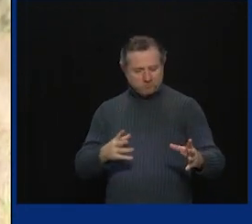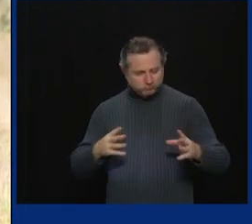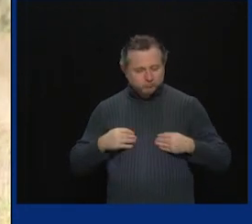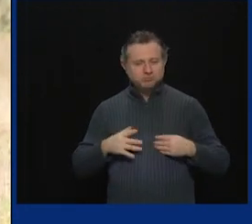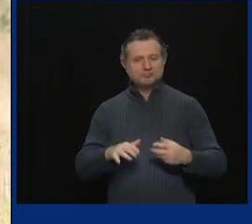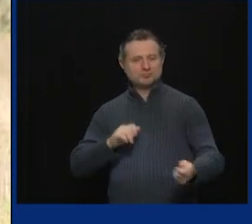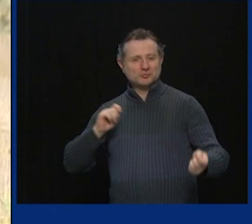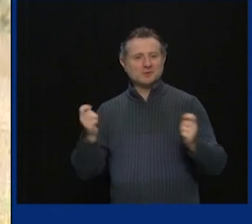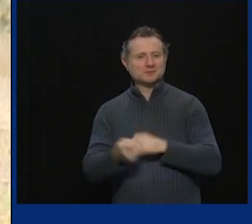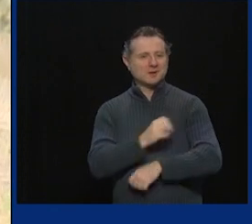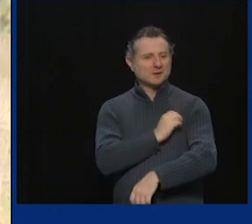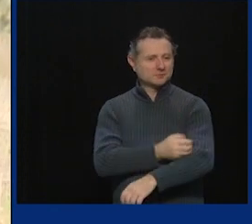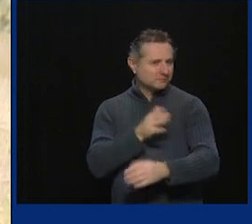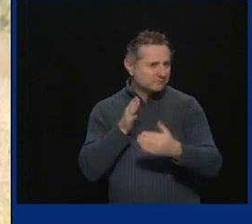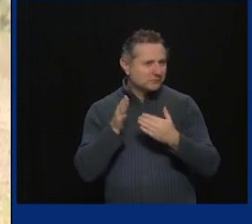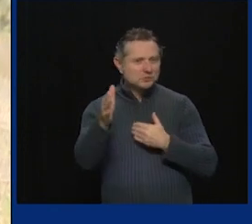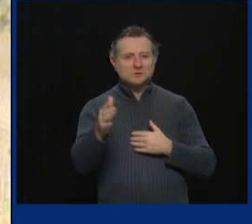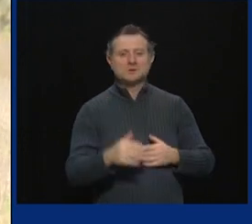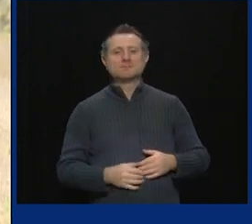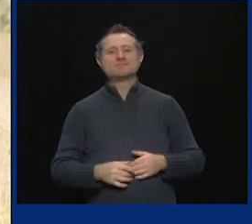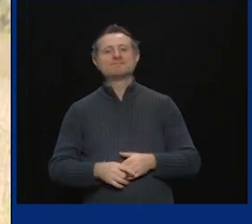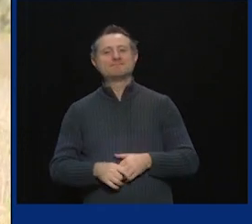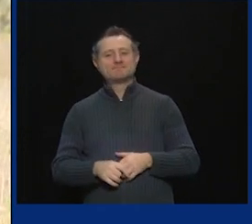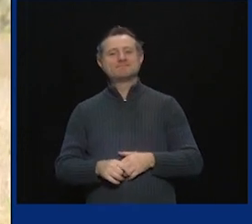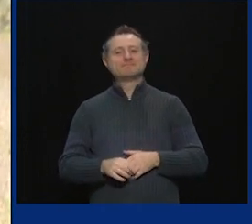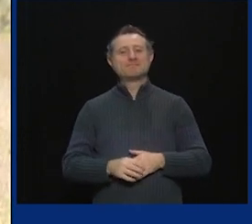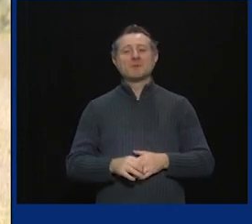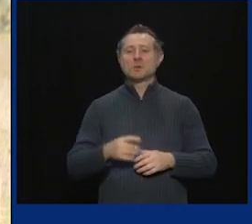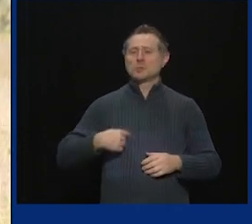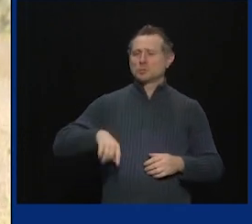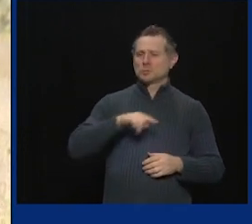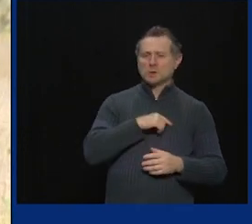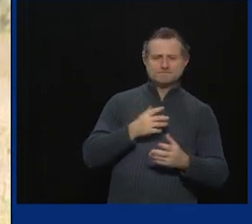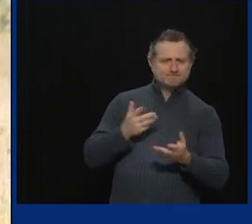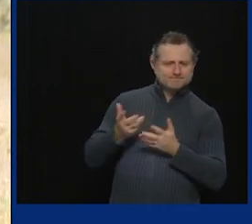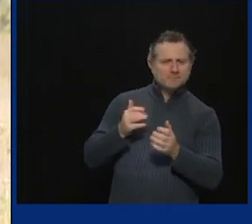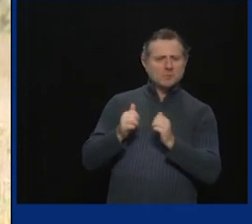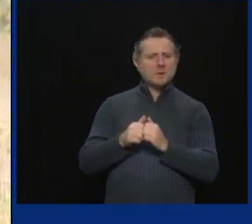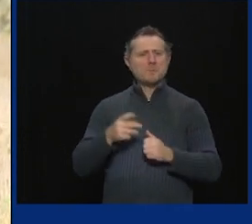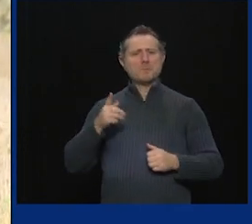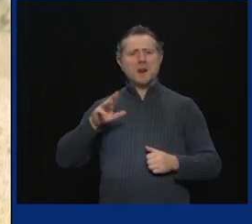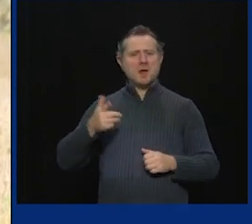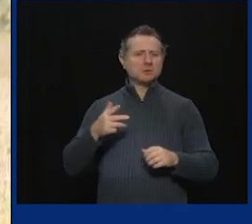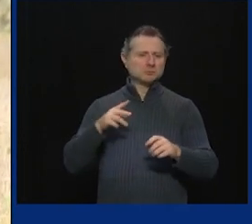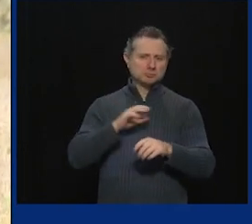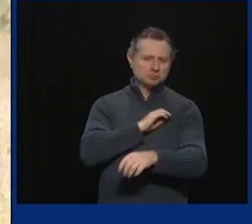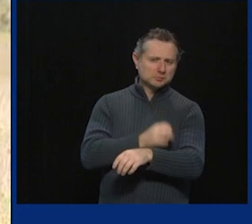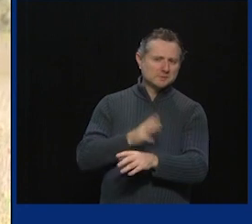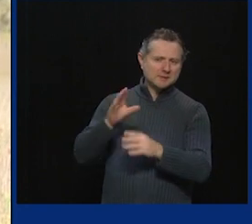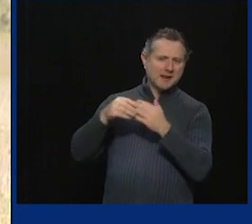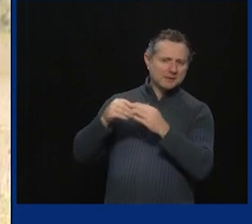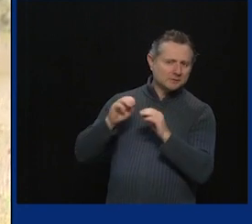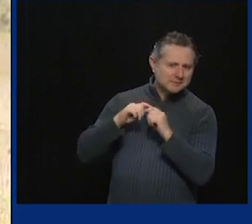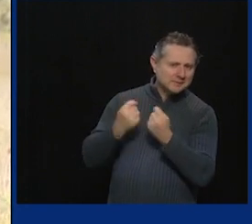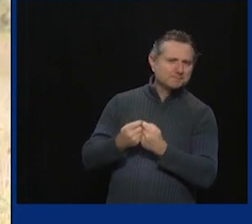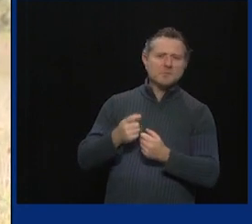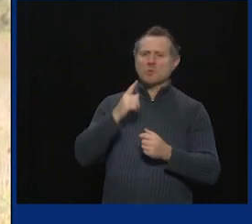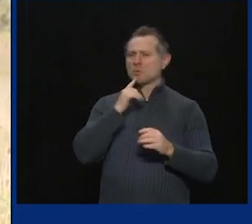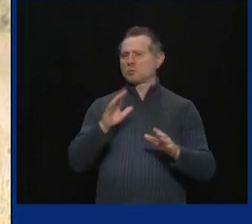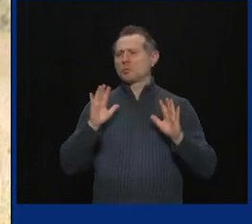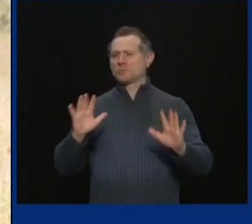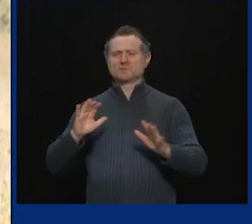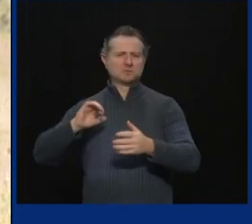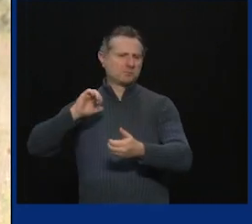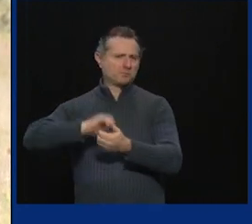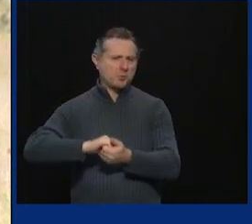working very closely with Plug Power and its leadership team. They are a great partner and will be a tremendous asset to our community and in our efforts to